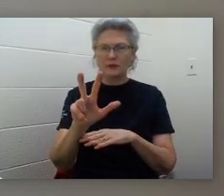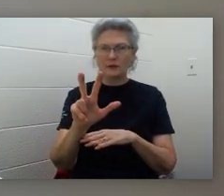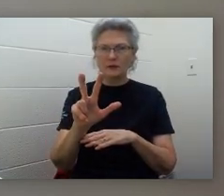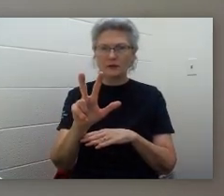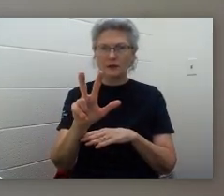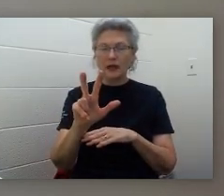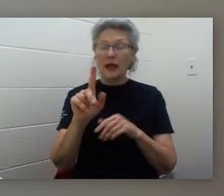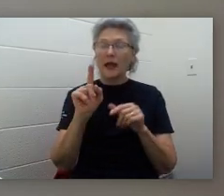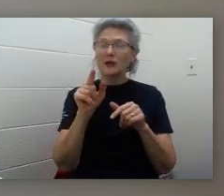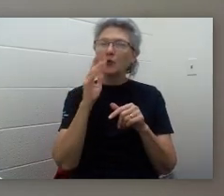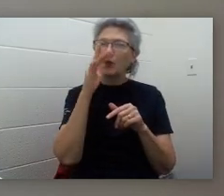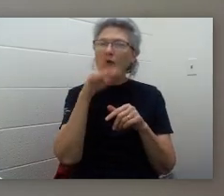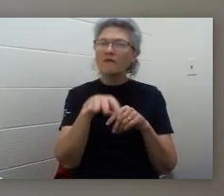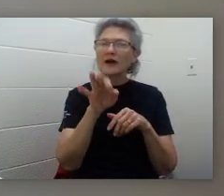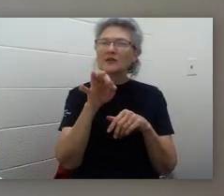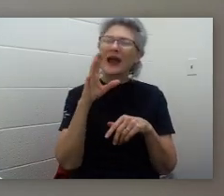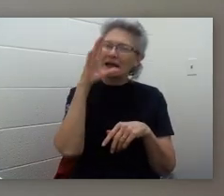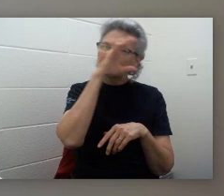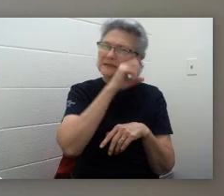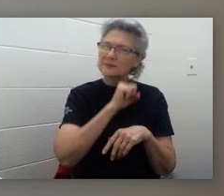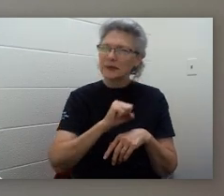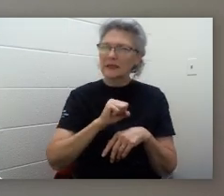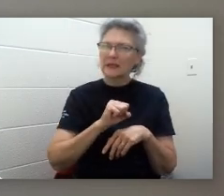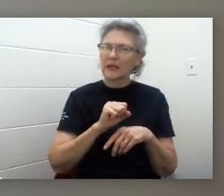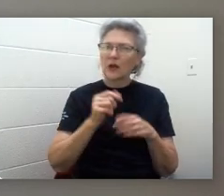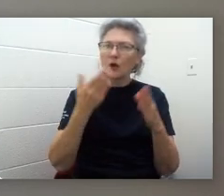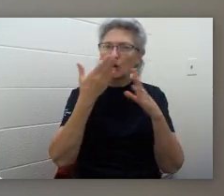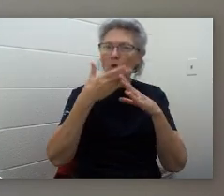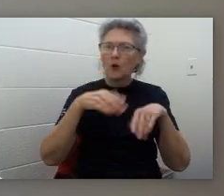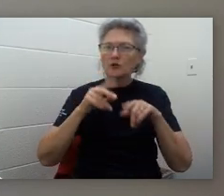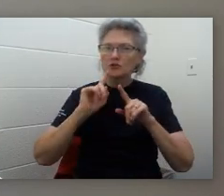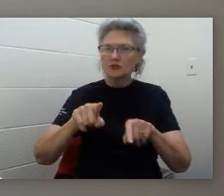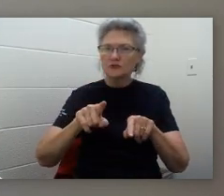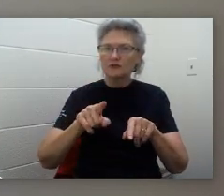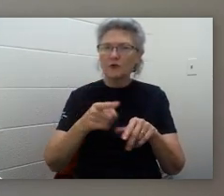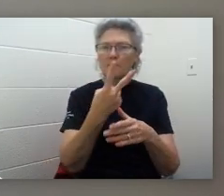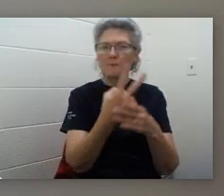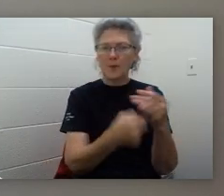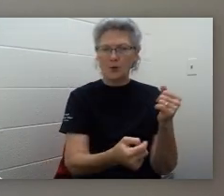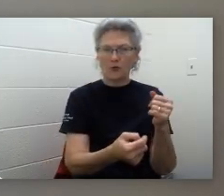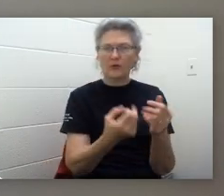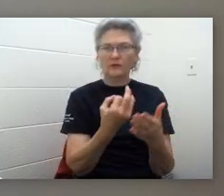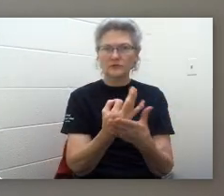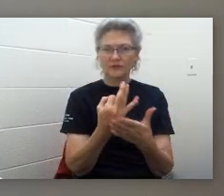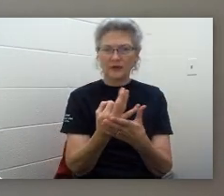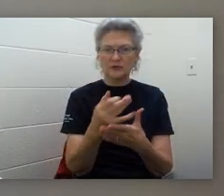and you're going to find your estimated quotient for both of those basic facts as well.